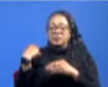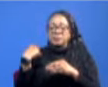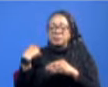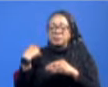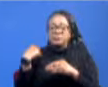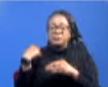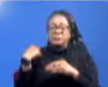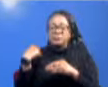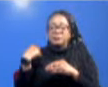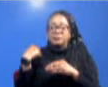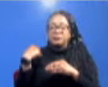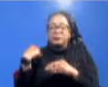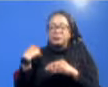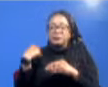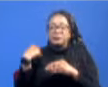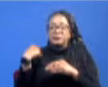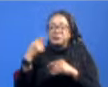Jusasa,